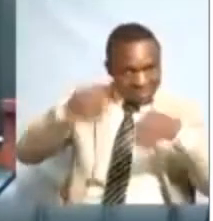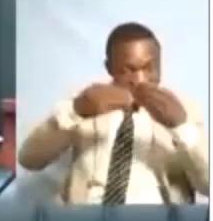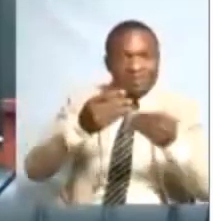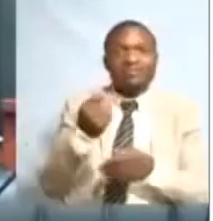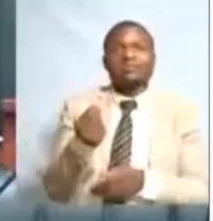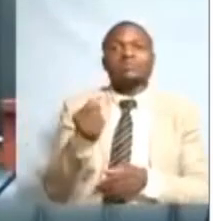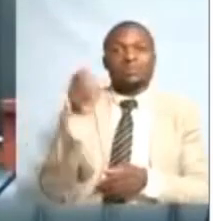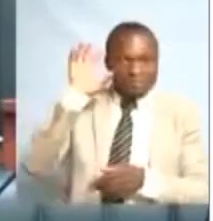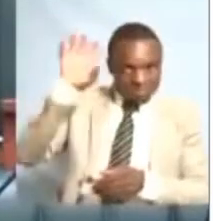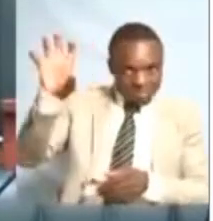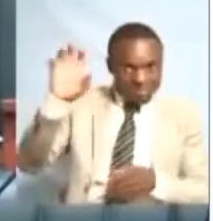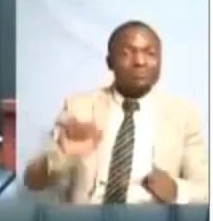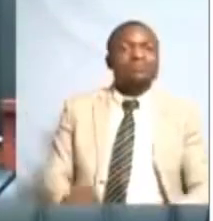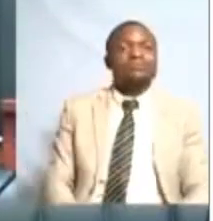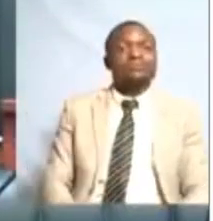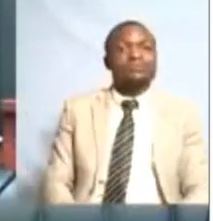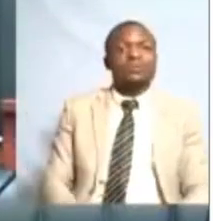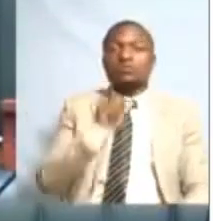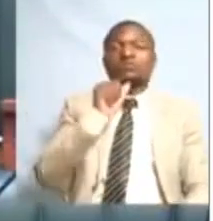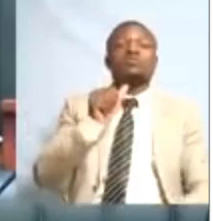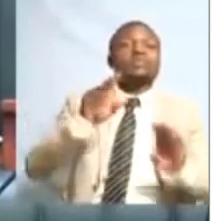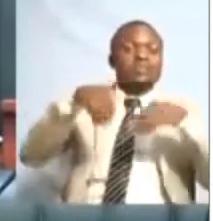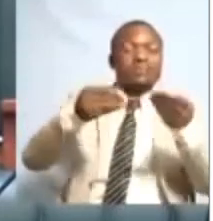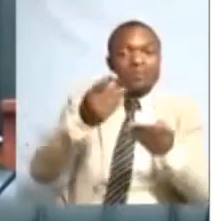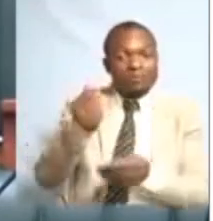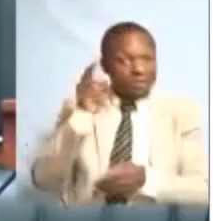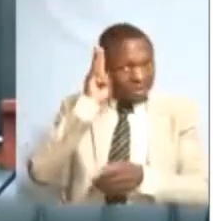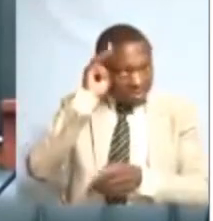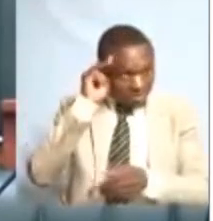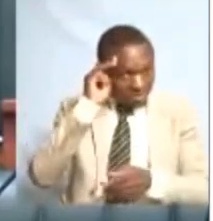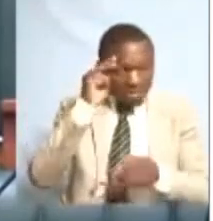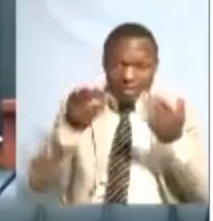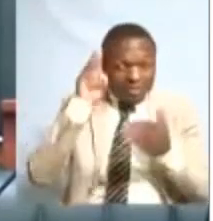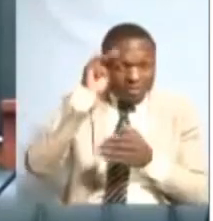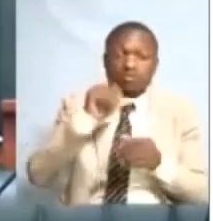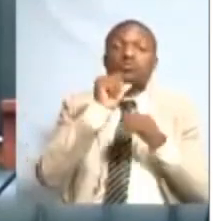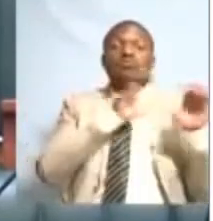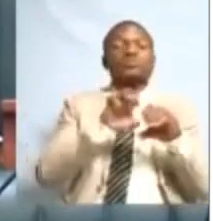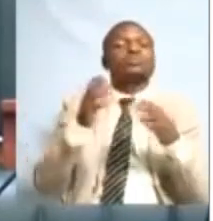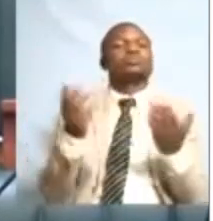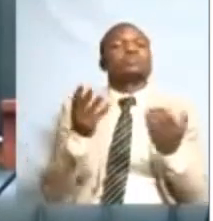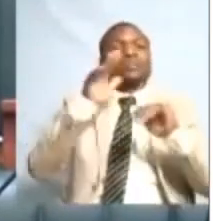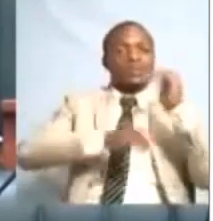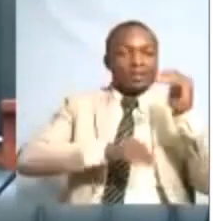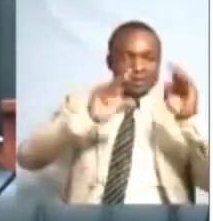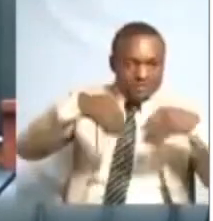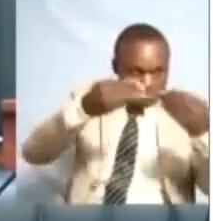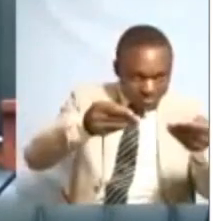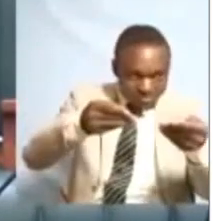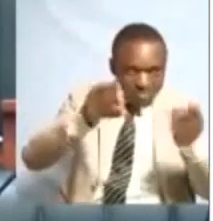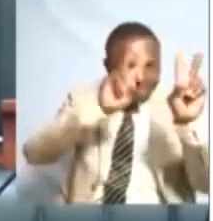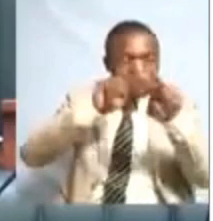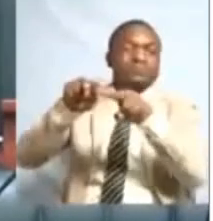give money to provinces as opposed to giving money to ministries, because ministries don't do anything other than providing